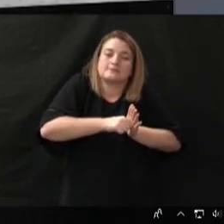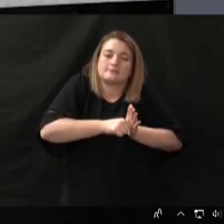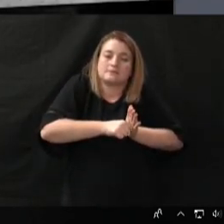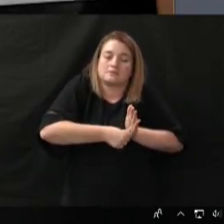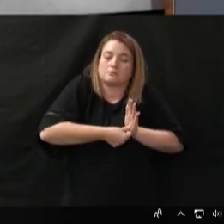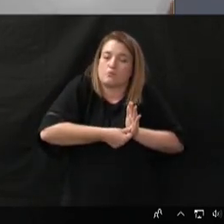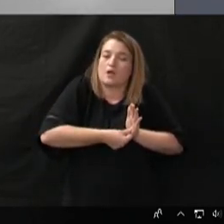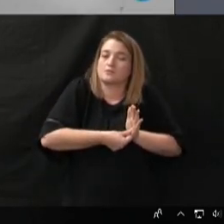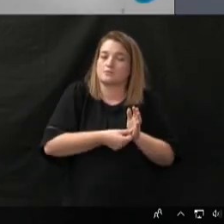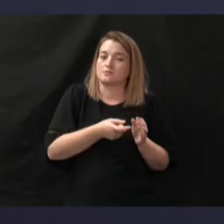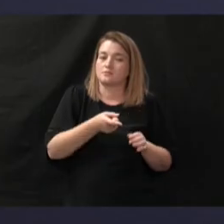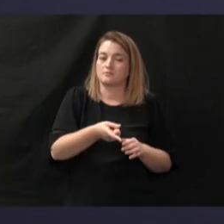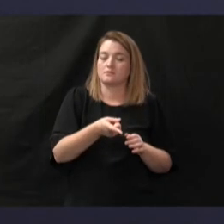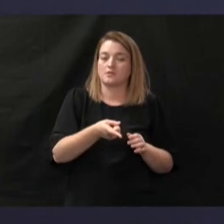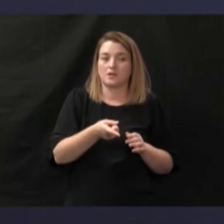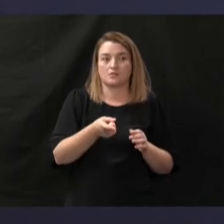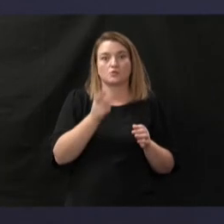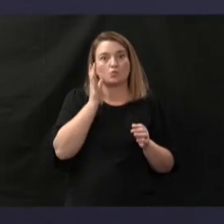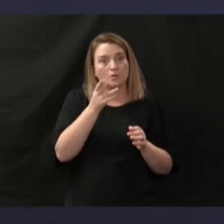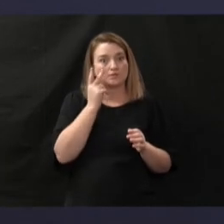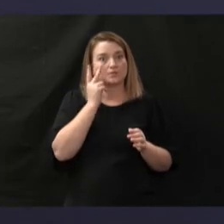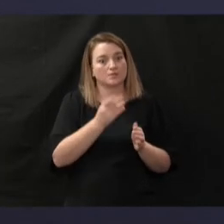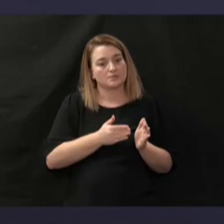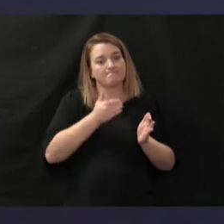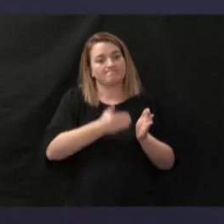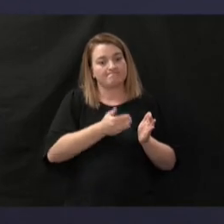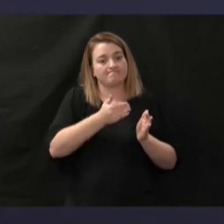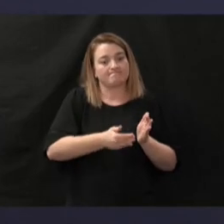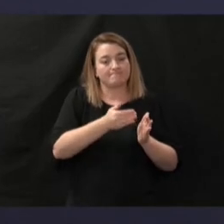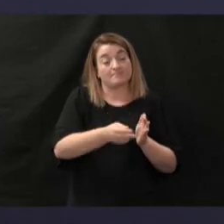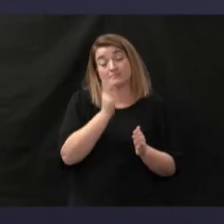most often. All right.